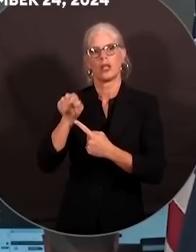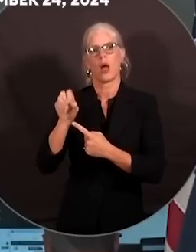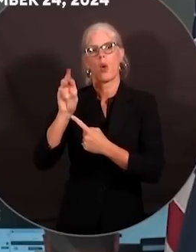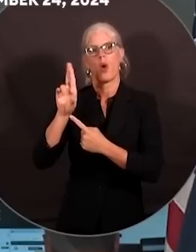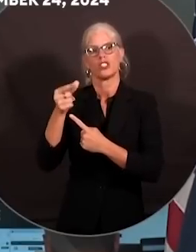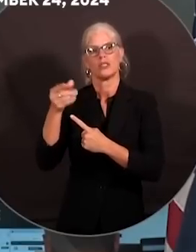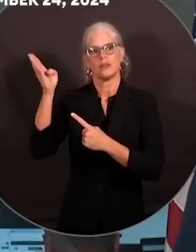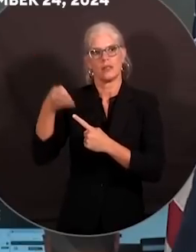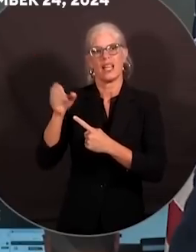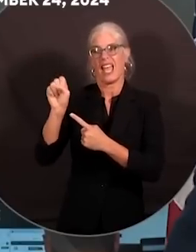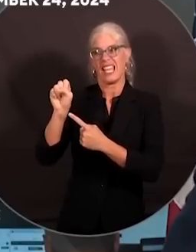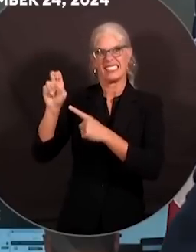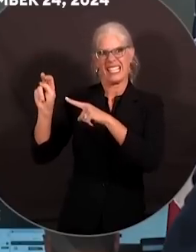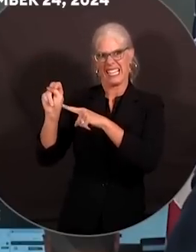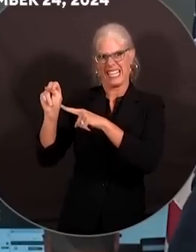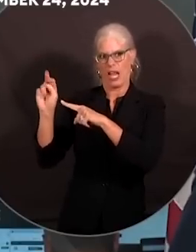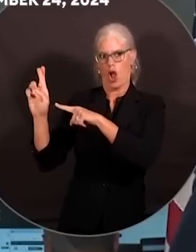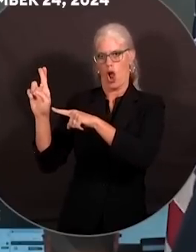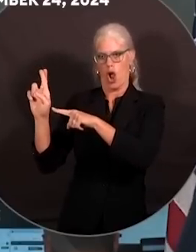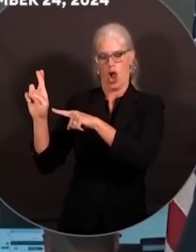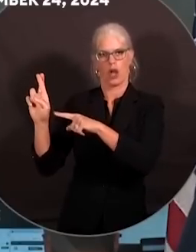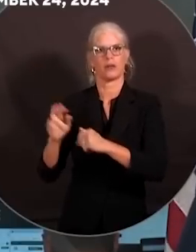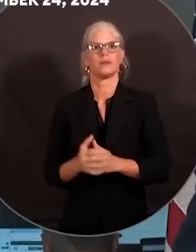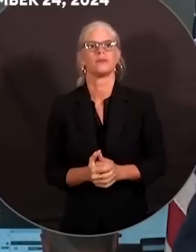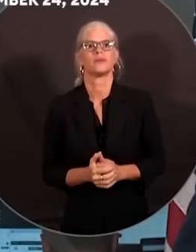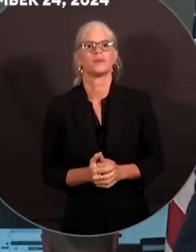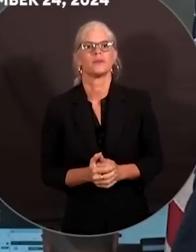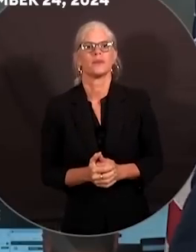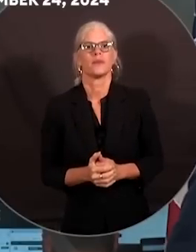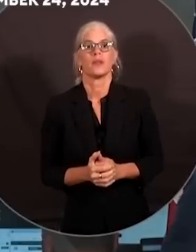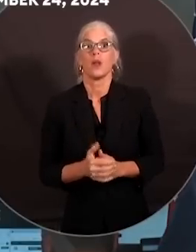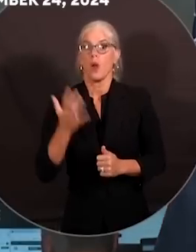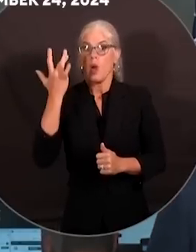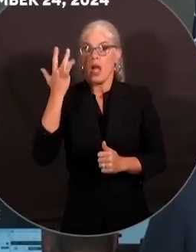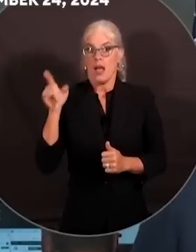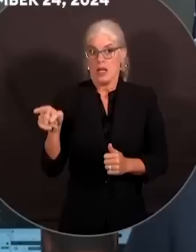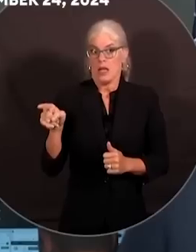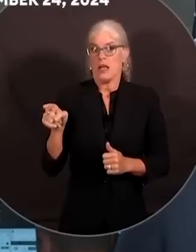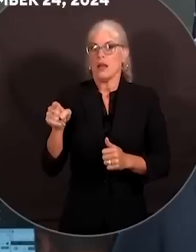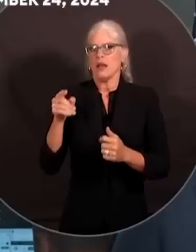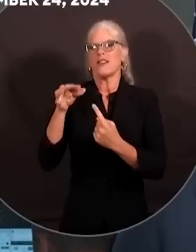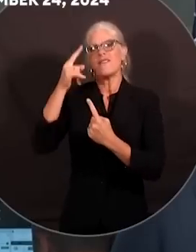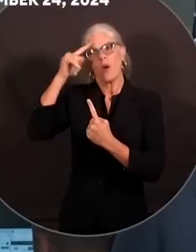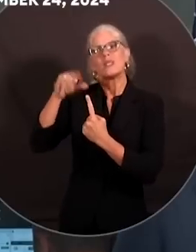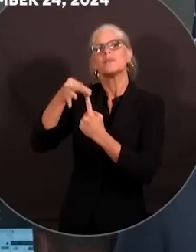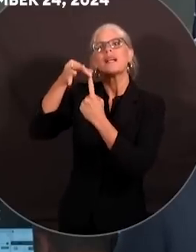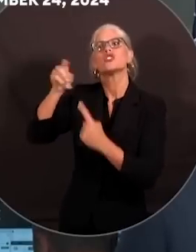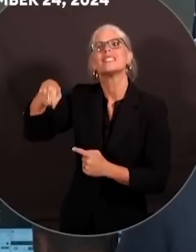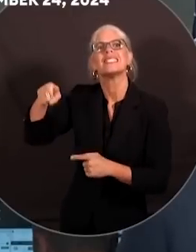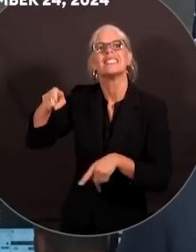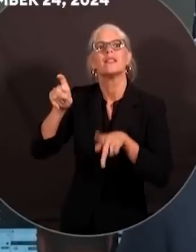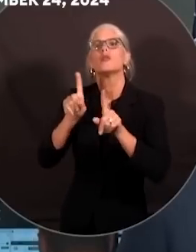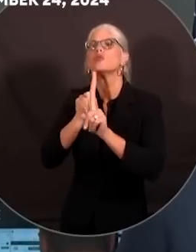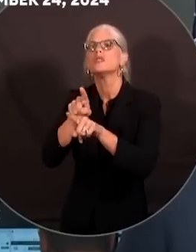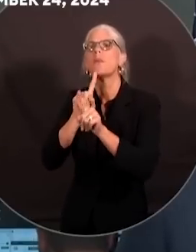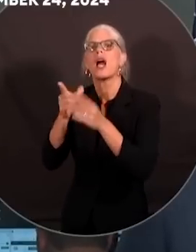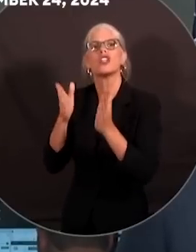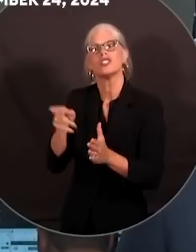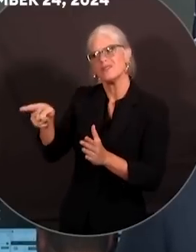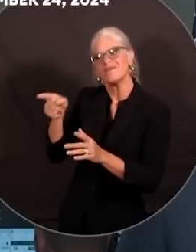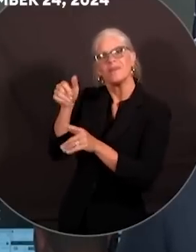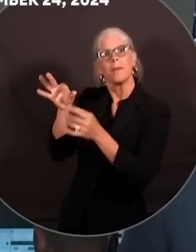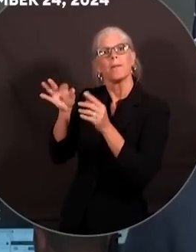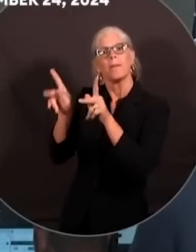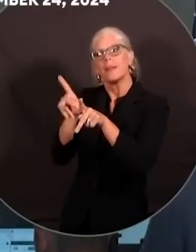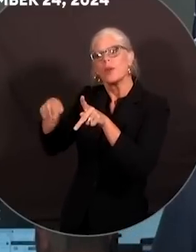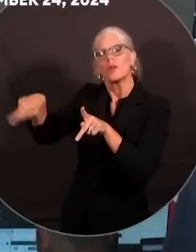floridadisaster.org/SNR. That's Sierra November Romeo. Please make sure you do that. This will provide local first responders ahead of the storm that you